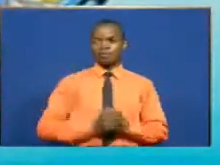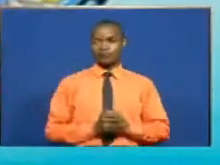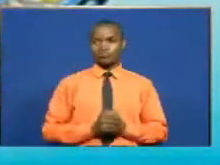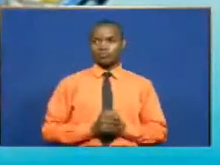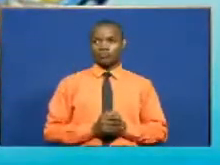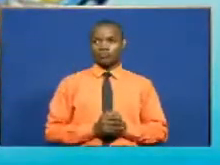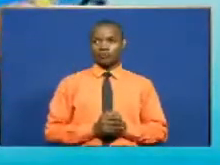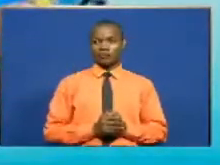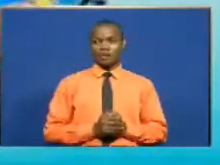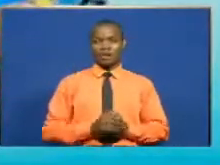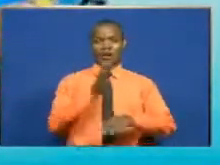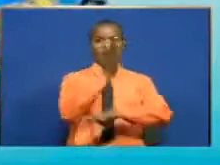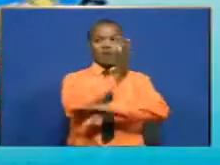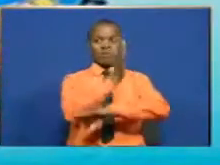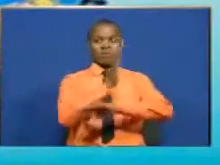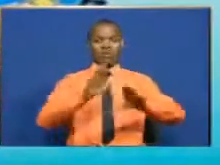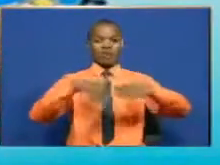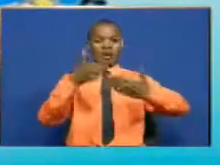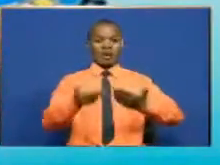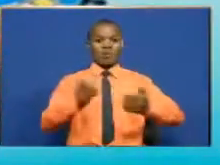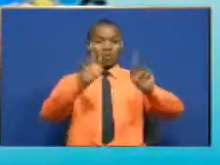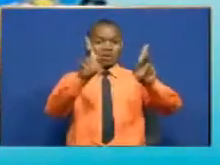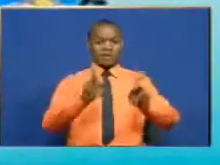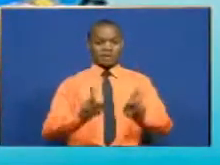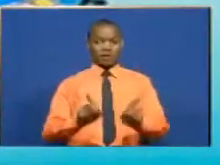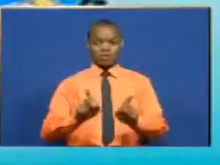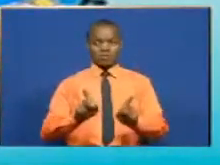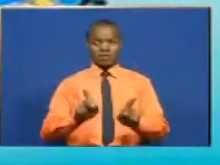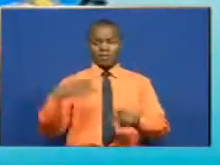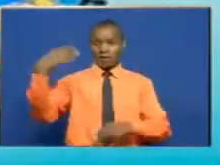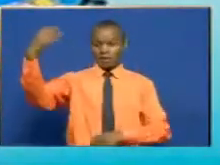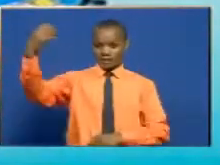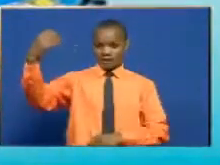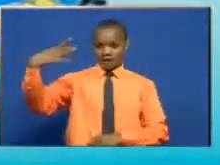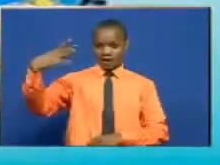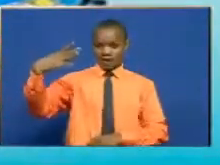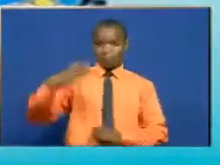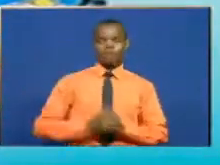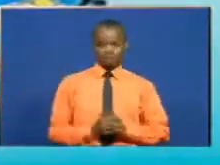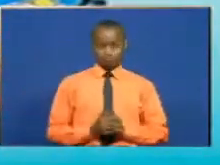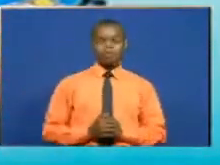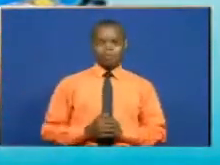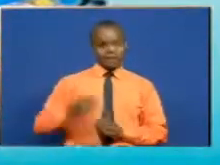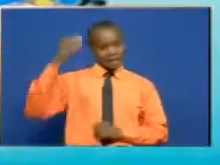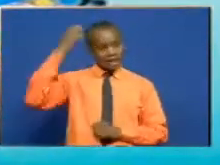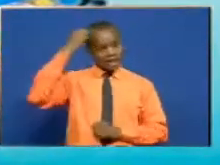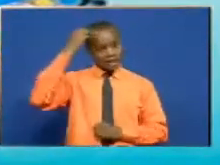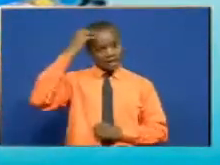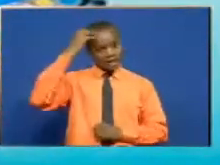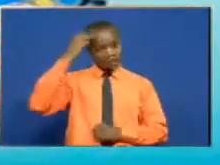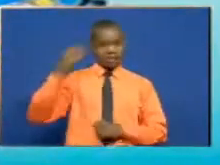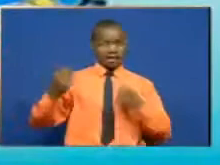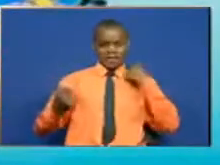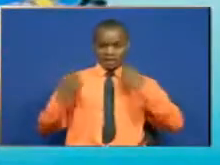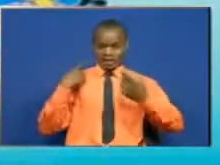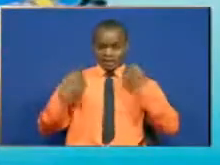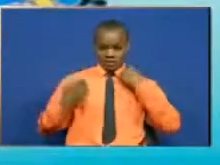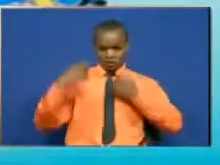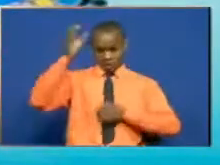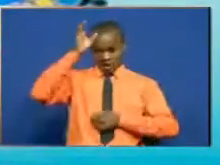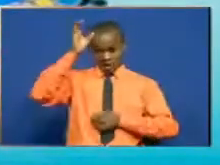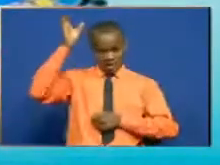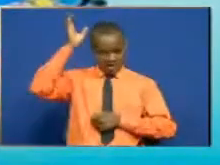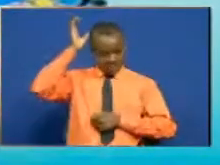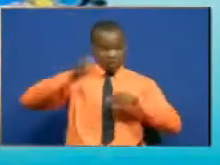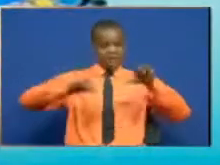look at the afternoon, or rather, where Kisumu will be having sunny intervals, Kitale, Kericho and Eldoret will be having showers accompanied